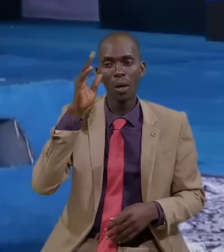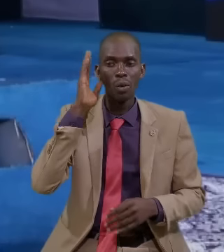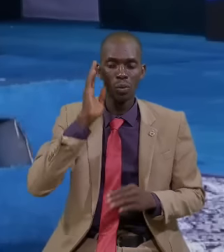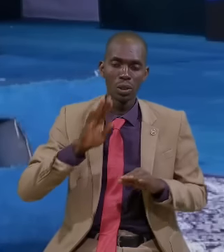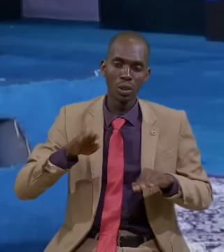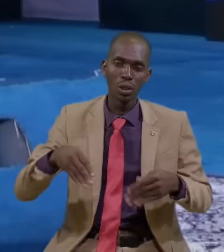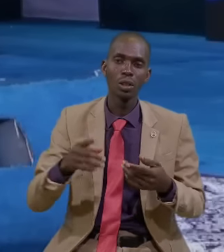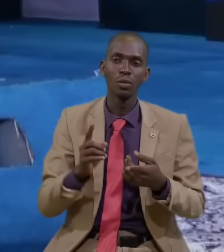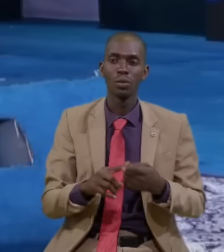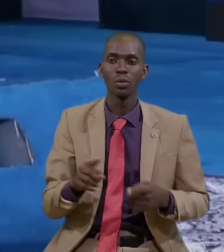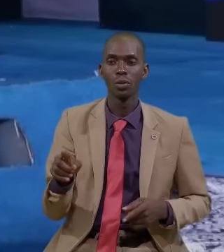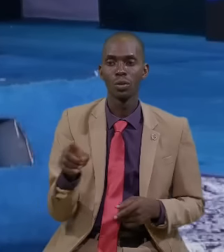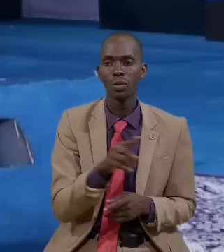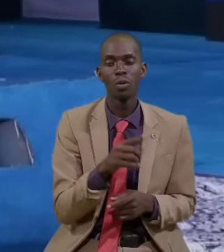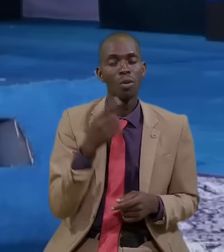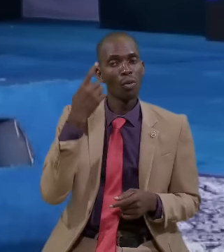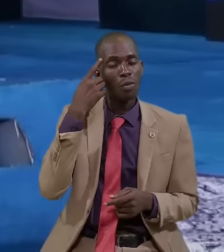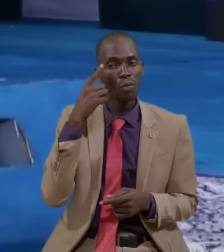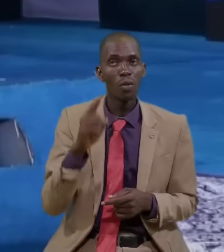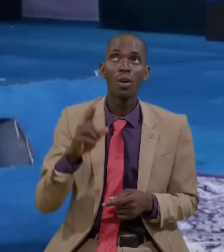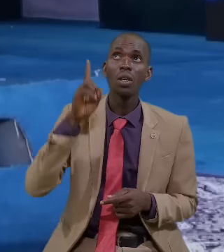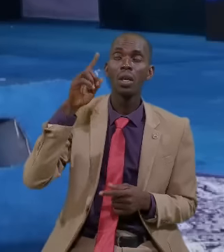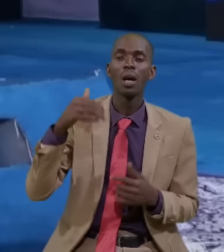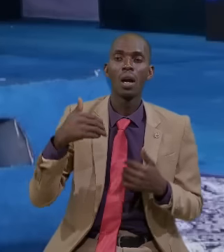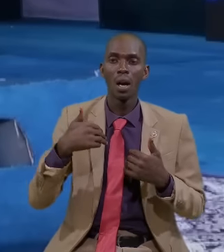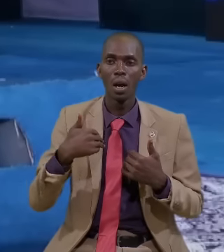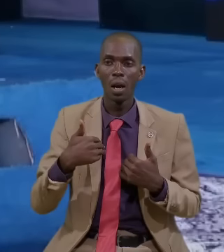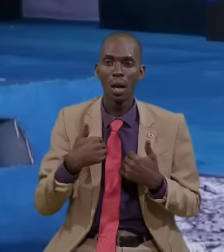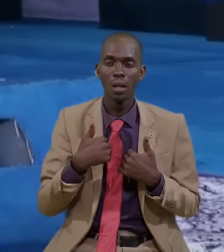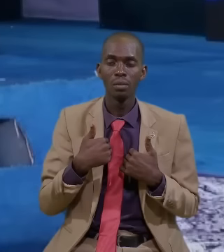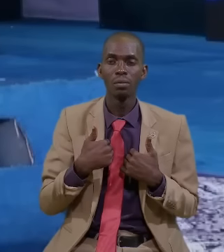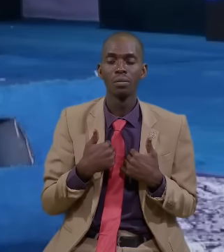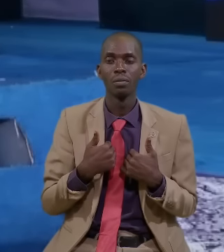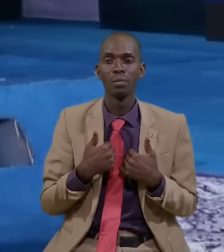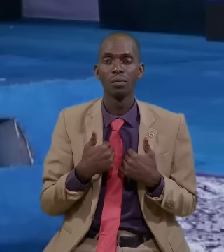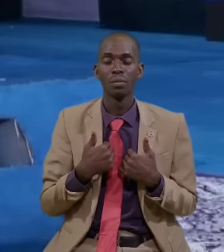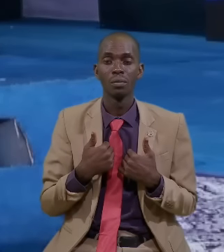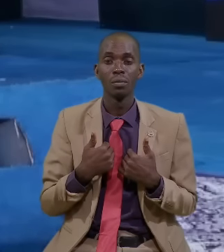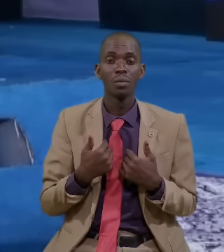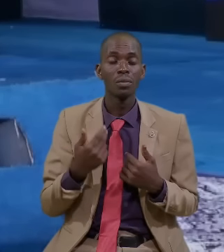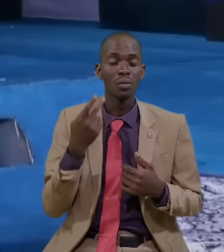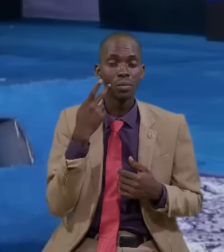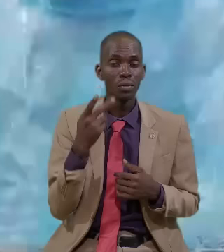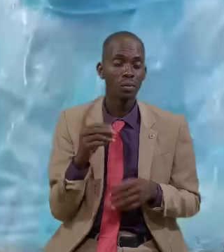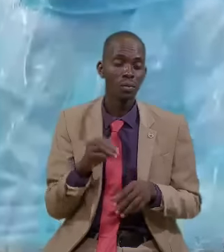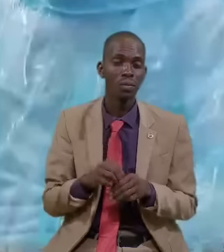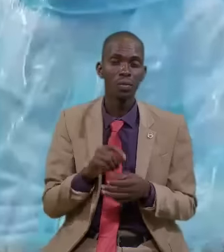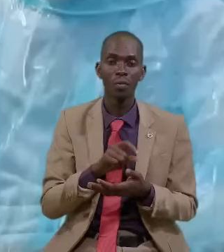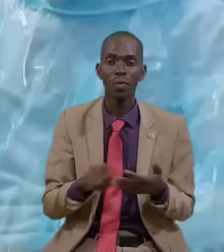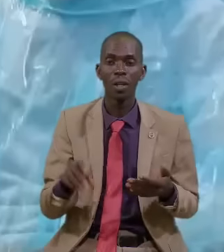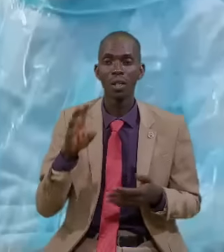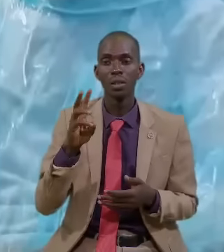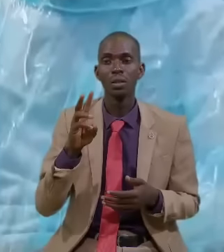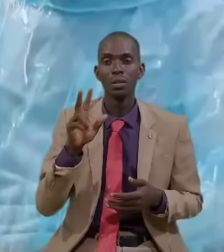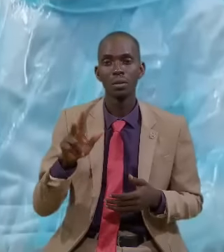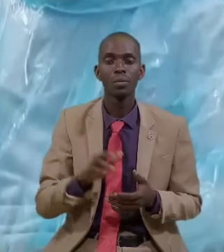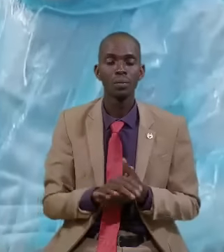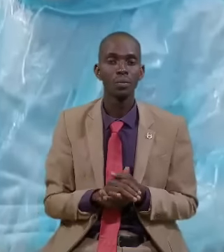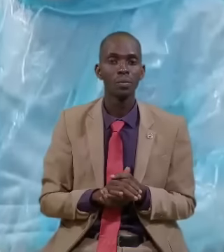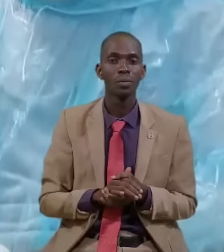For him hath God the Father sealed. Verse 63. In verse 63, it is